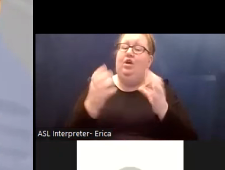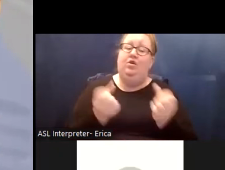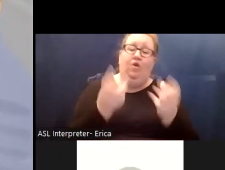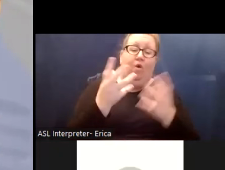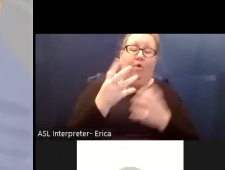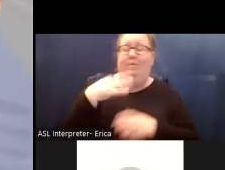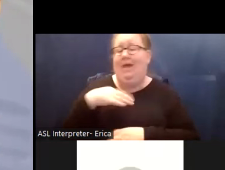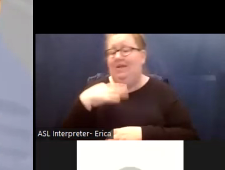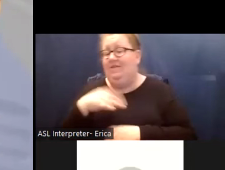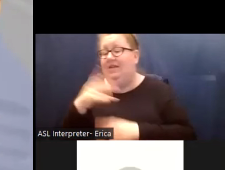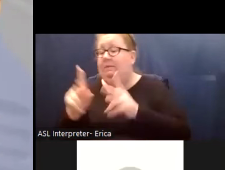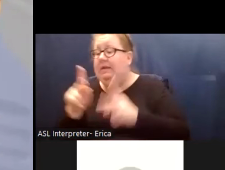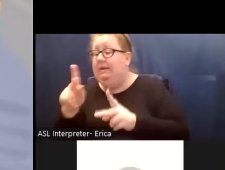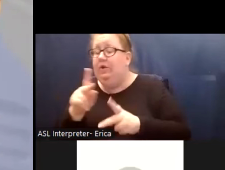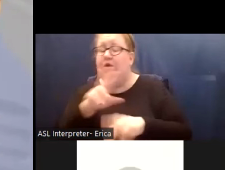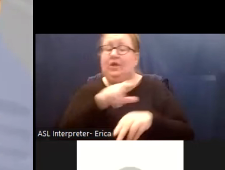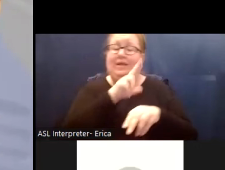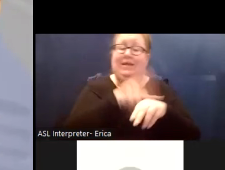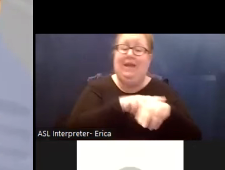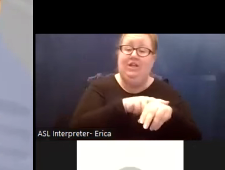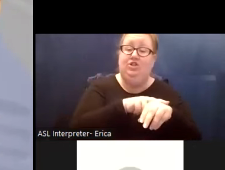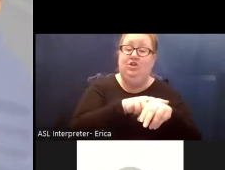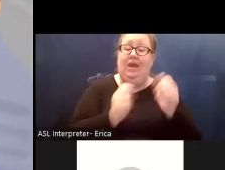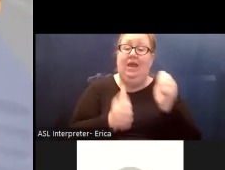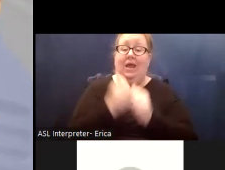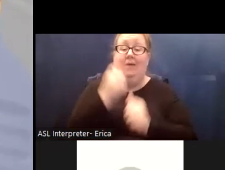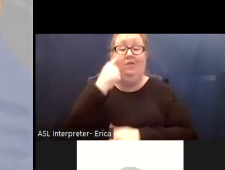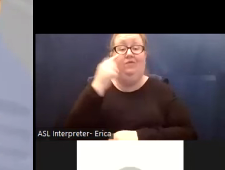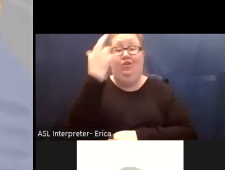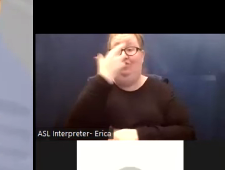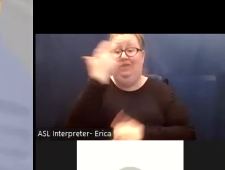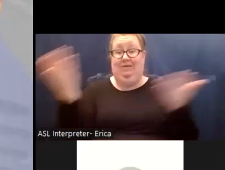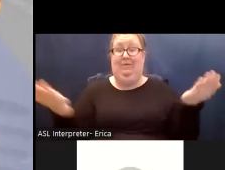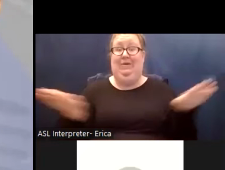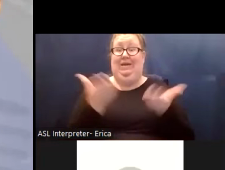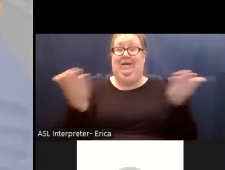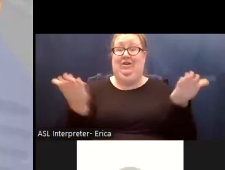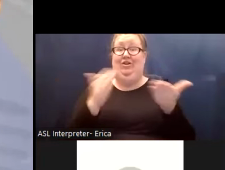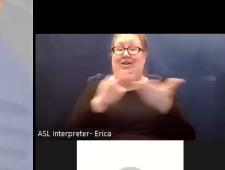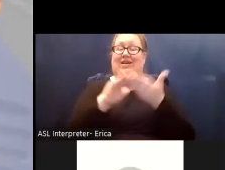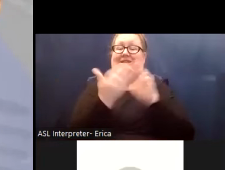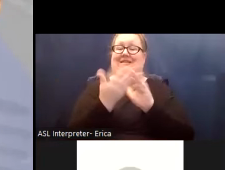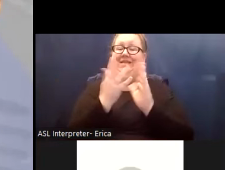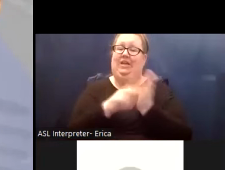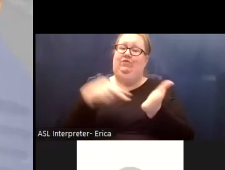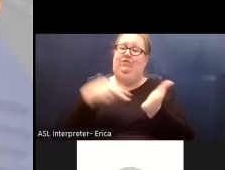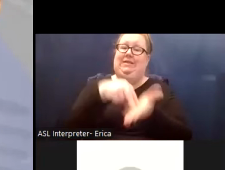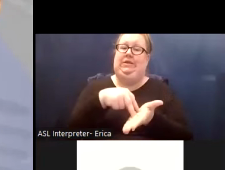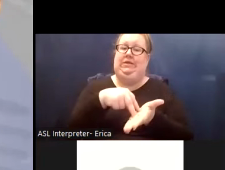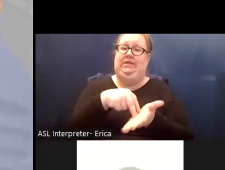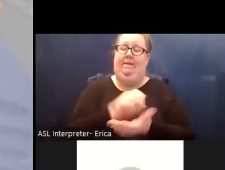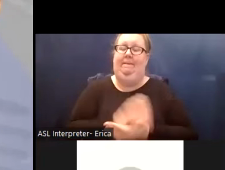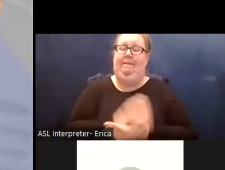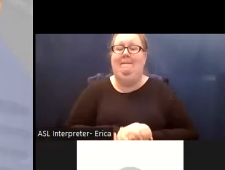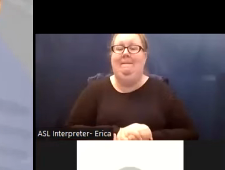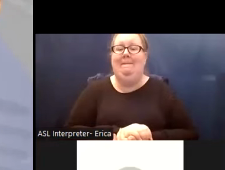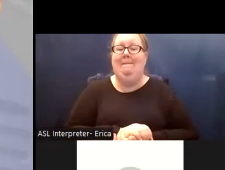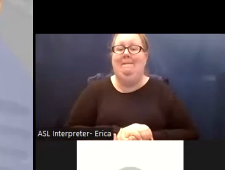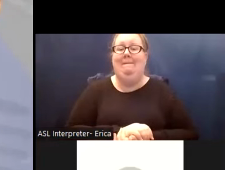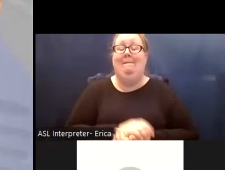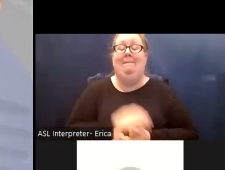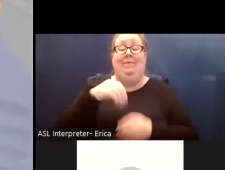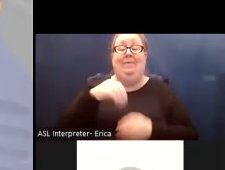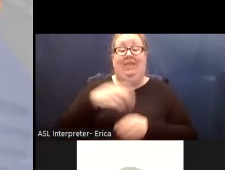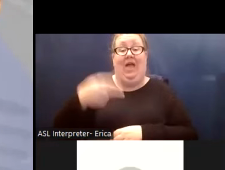nature, and most of all, for the reason that we're all here, city resilience. In the Heights